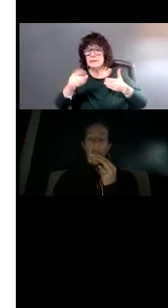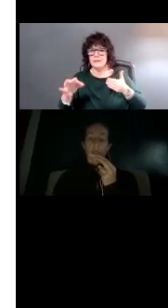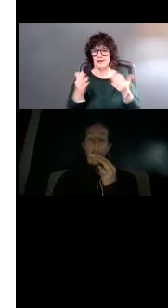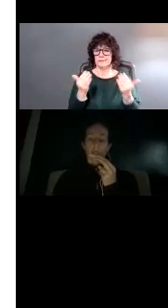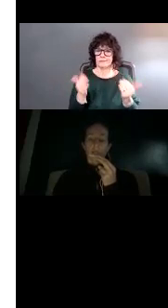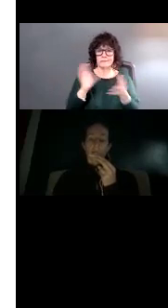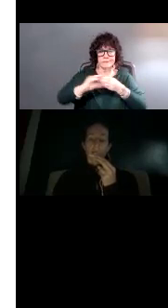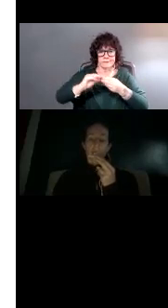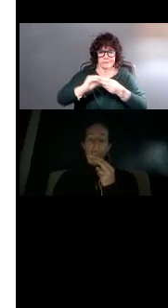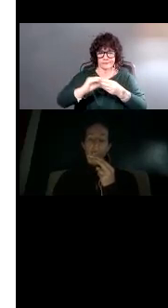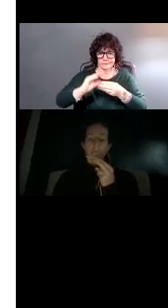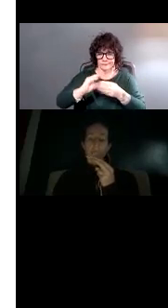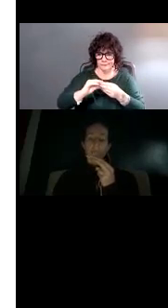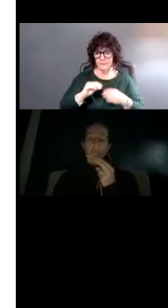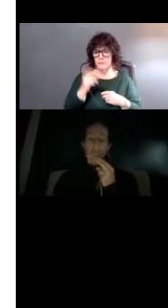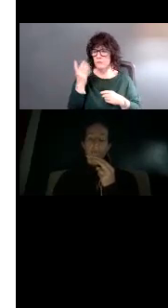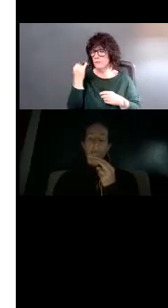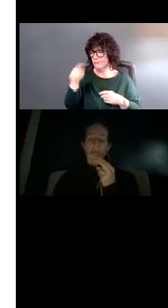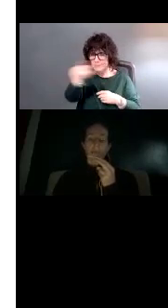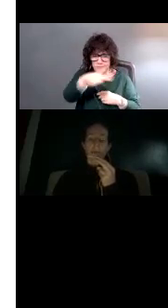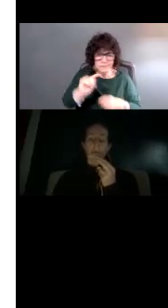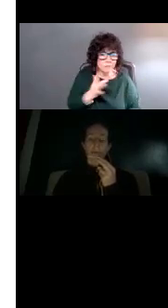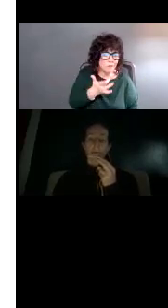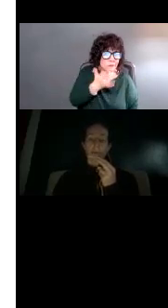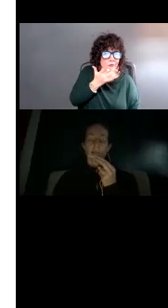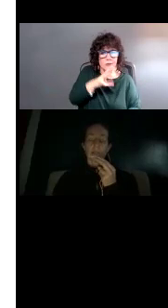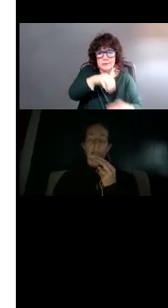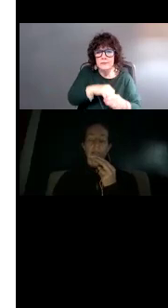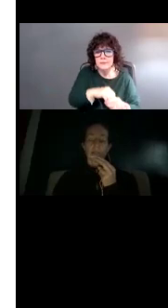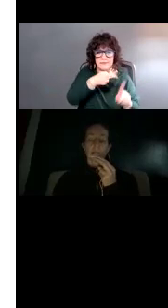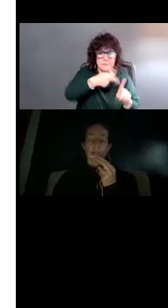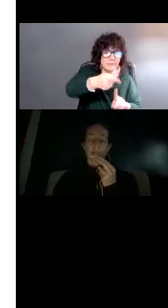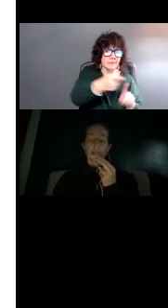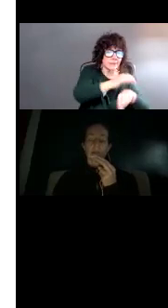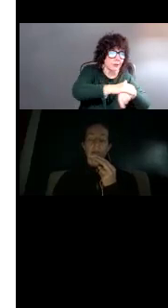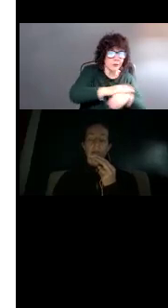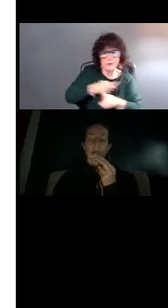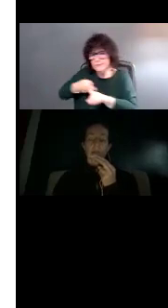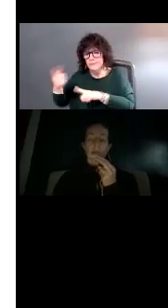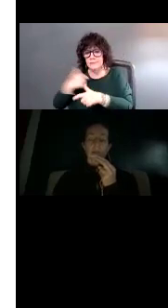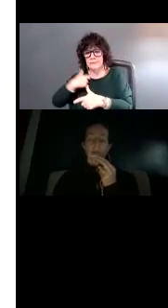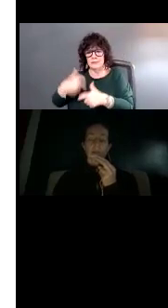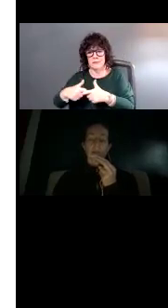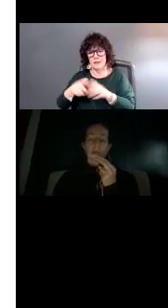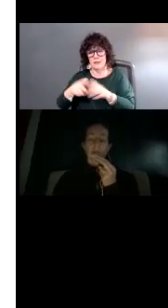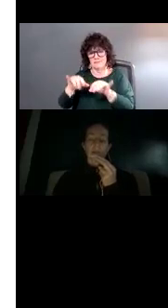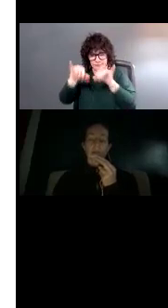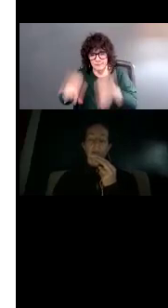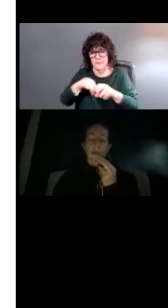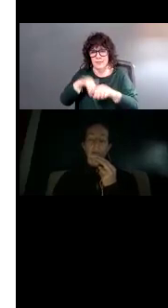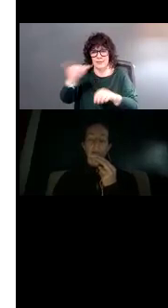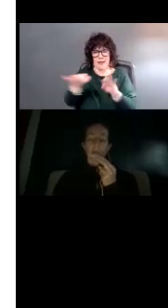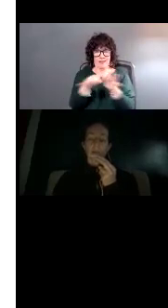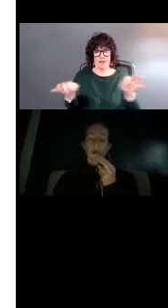language should be in a language channel. And people who speak both languages, English and